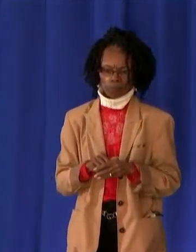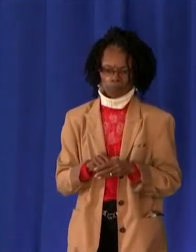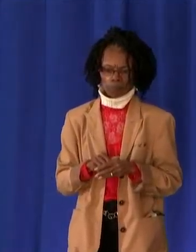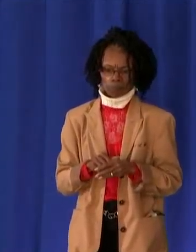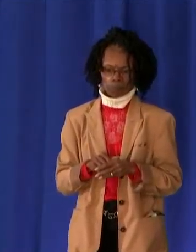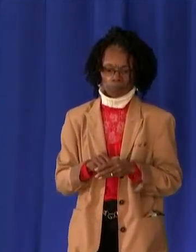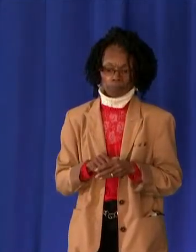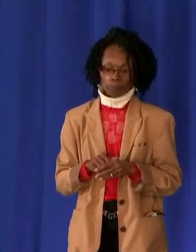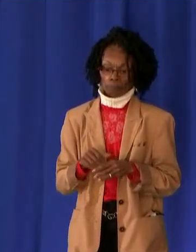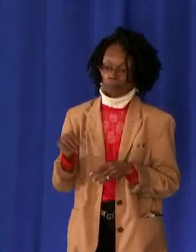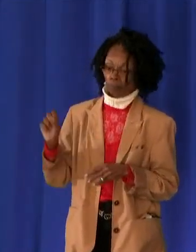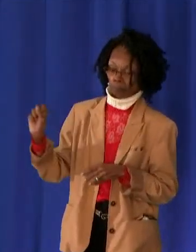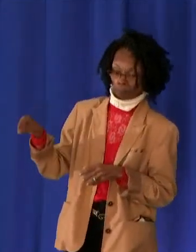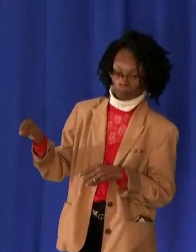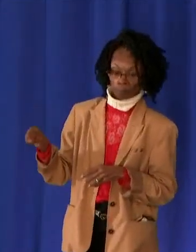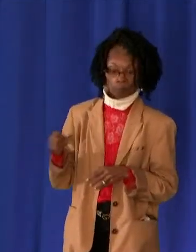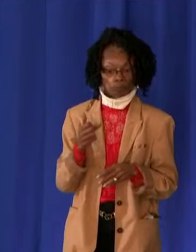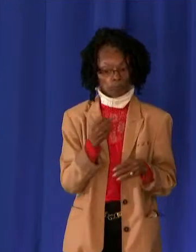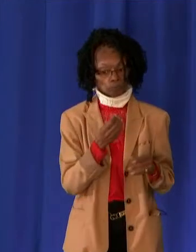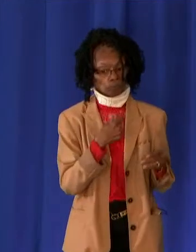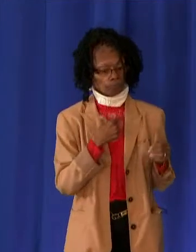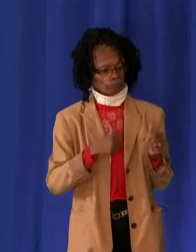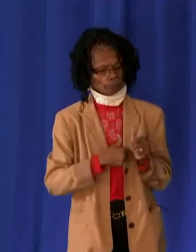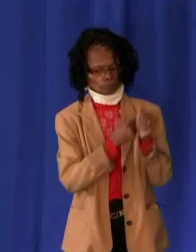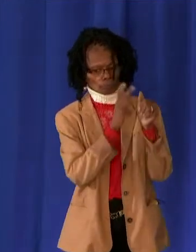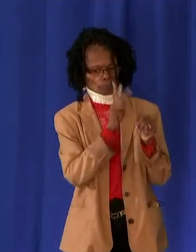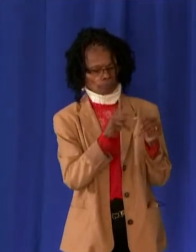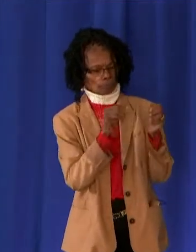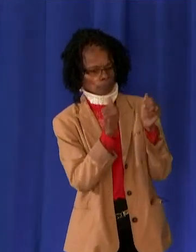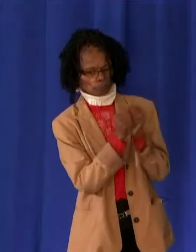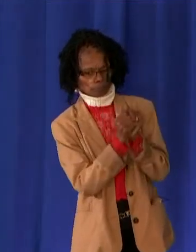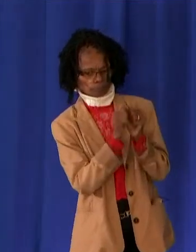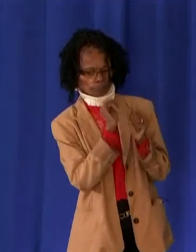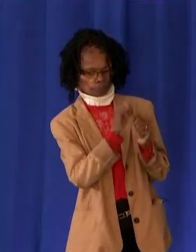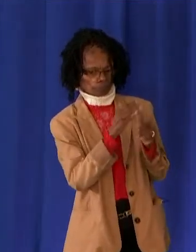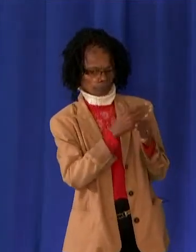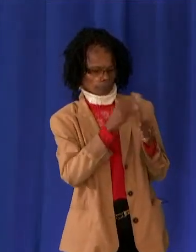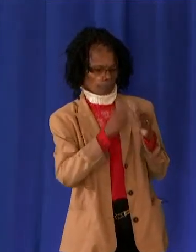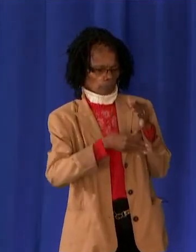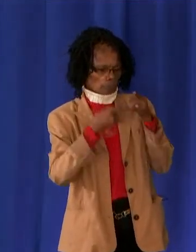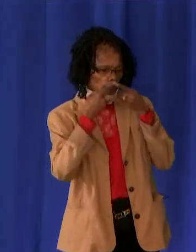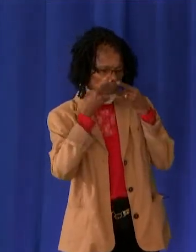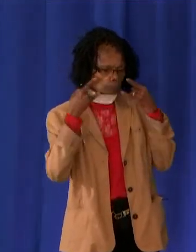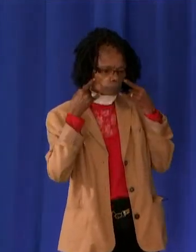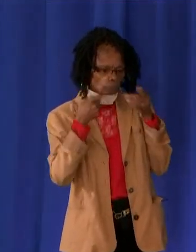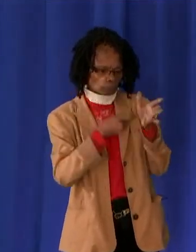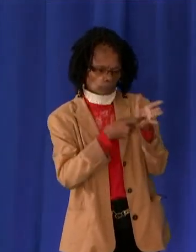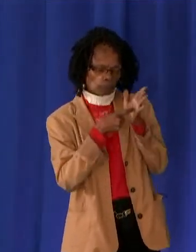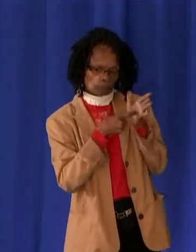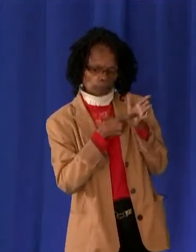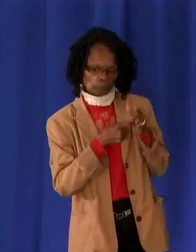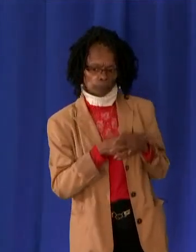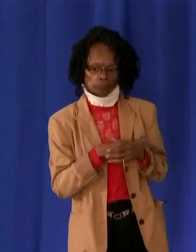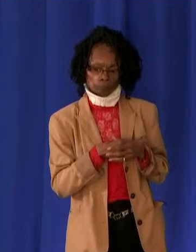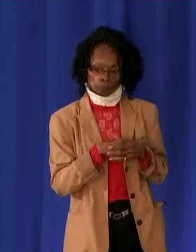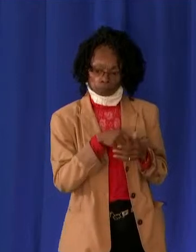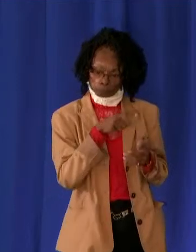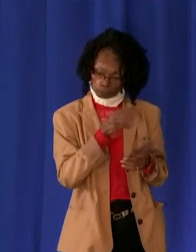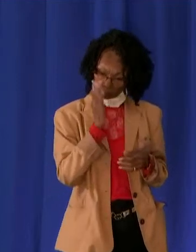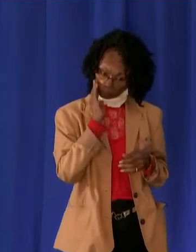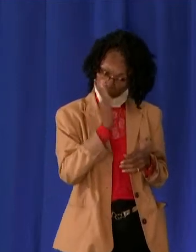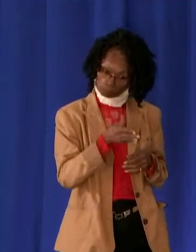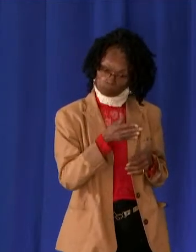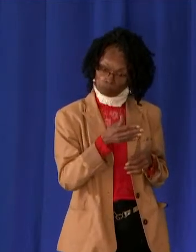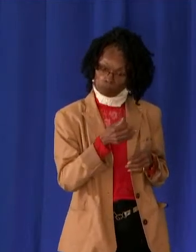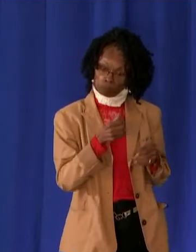Yes. So just a couple of follow-ups on the ending of these restrictions. Will you scale back